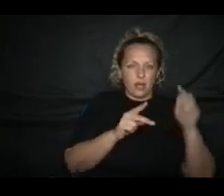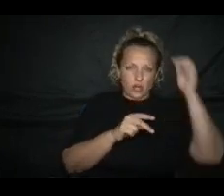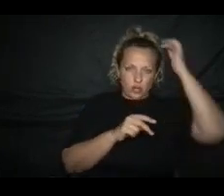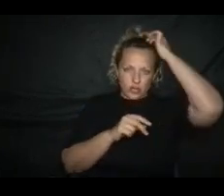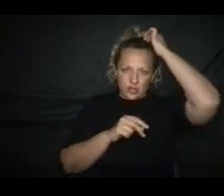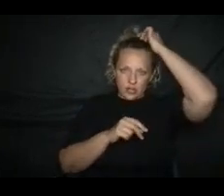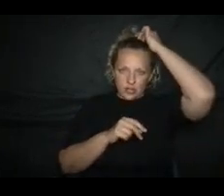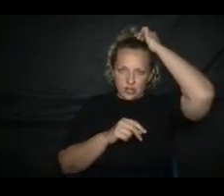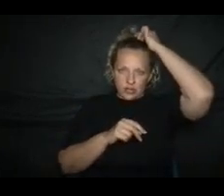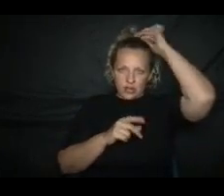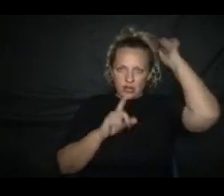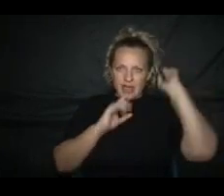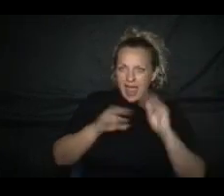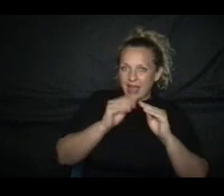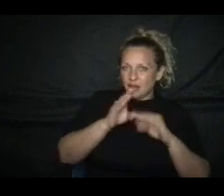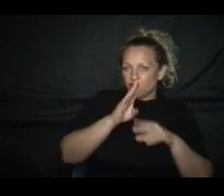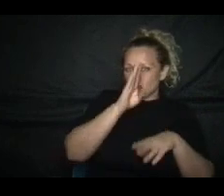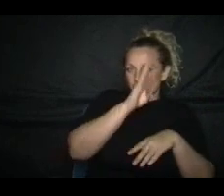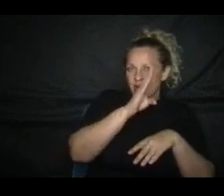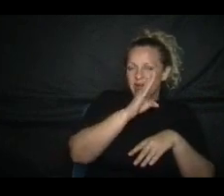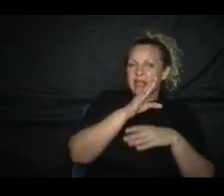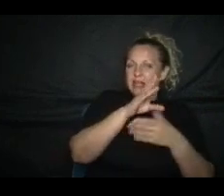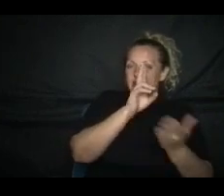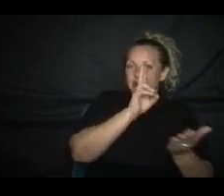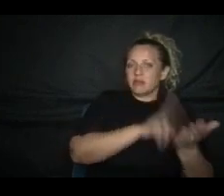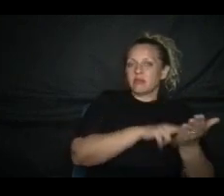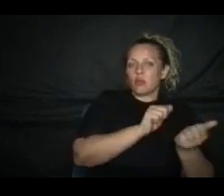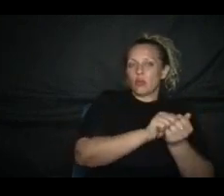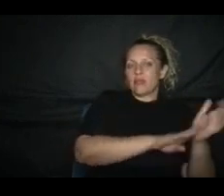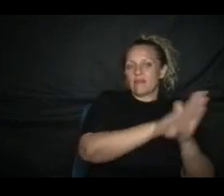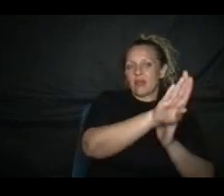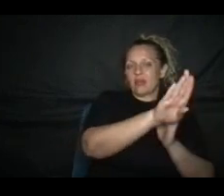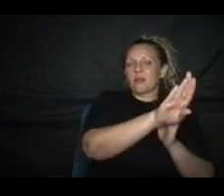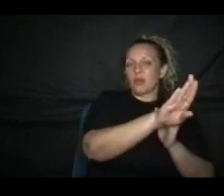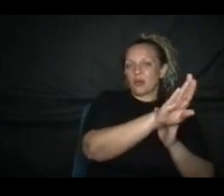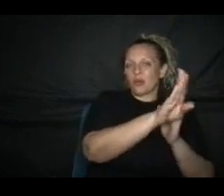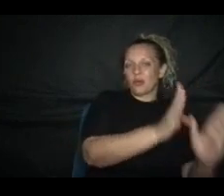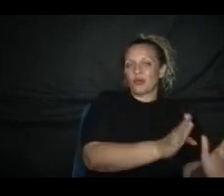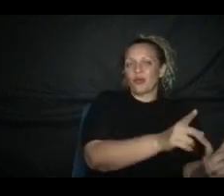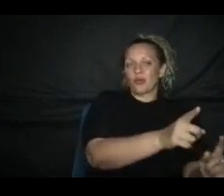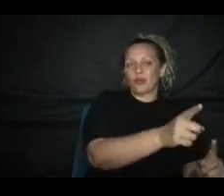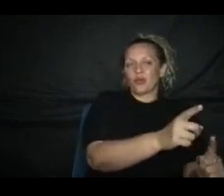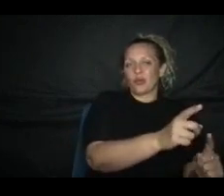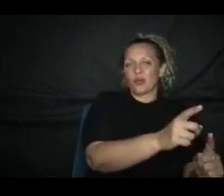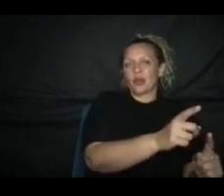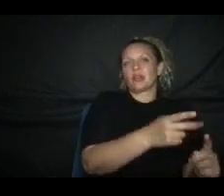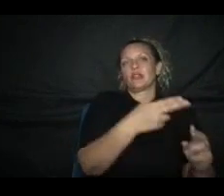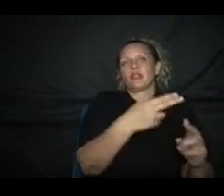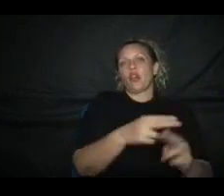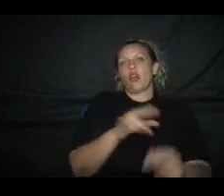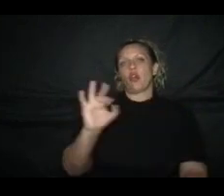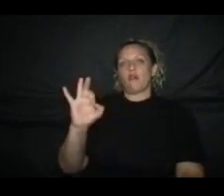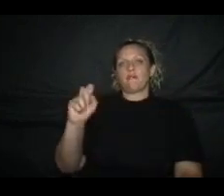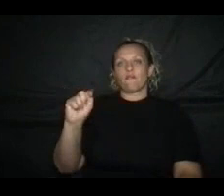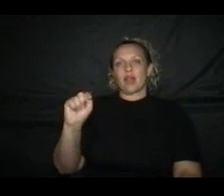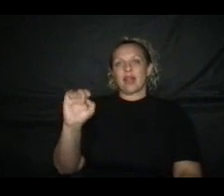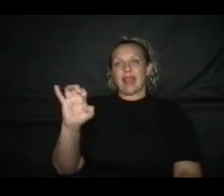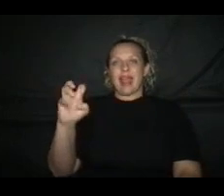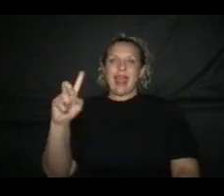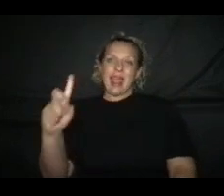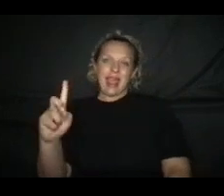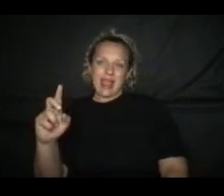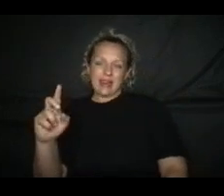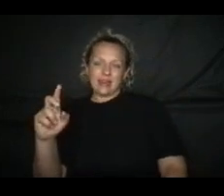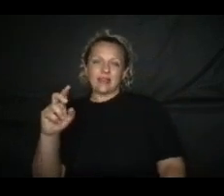directly enter into agreements with developers to essentially what's known as front end or build improvements